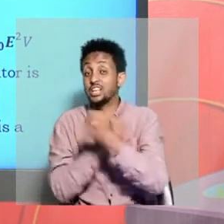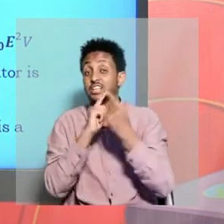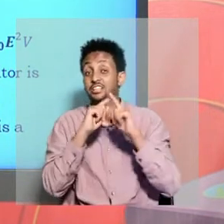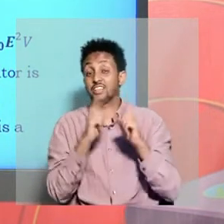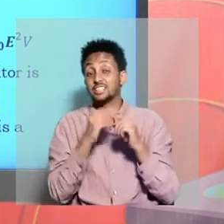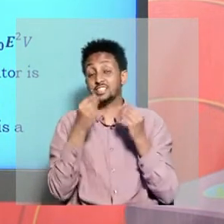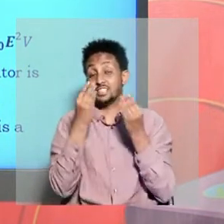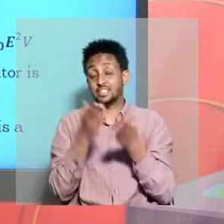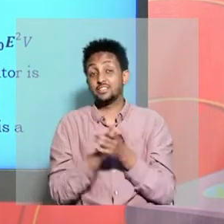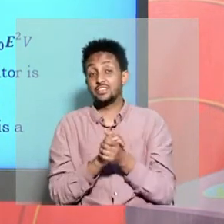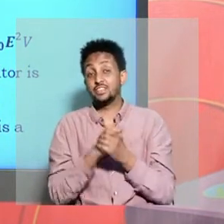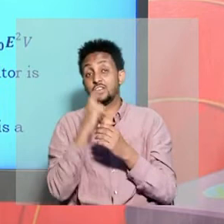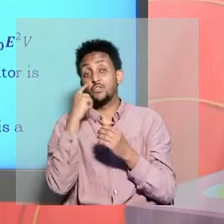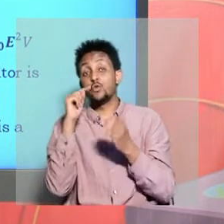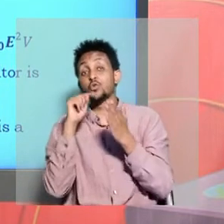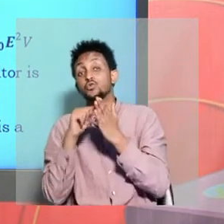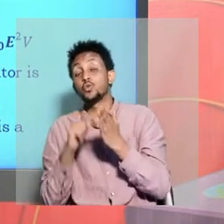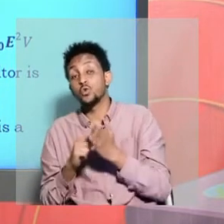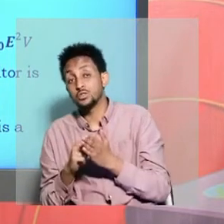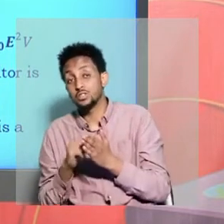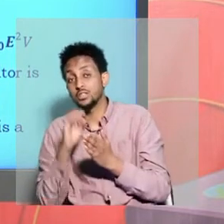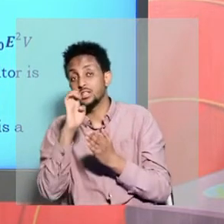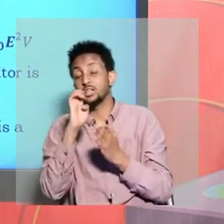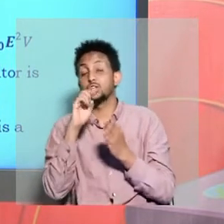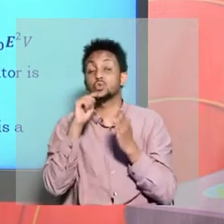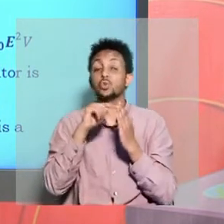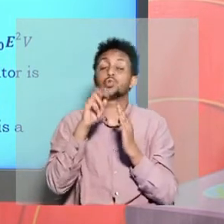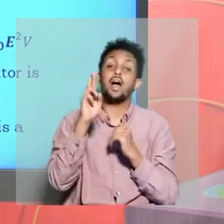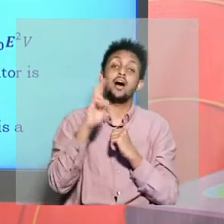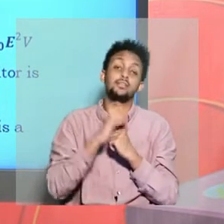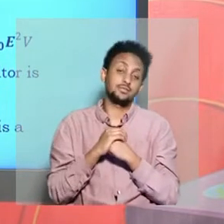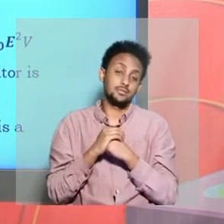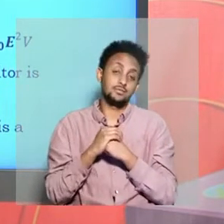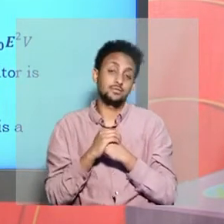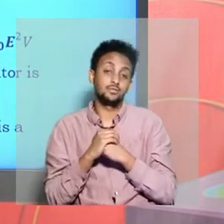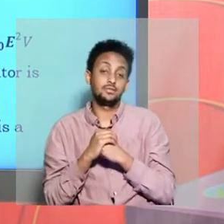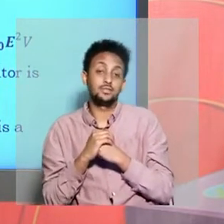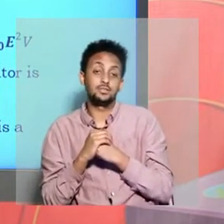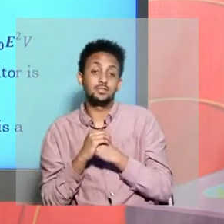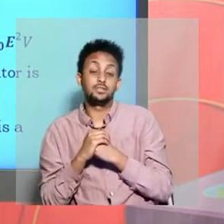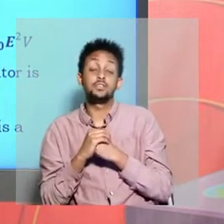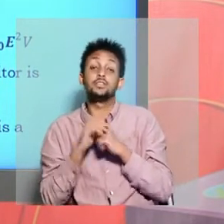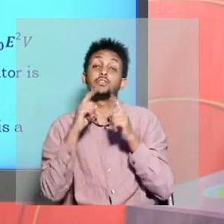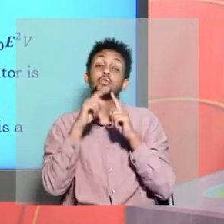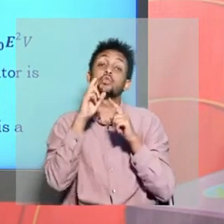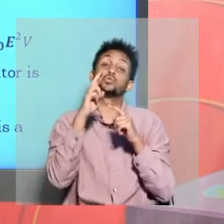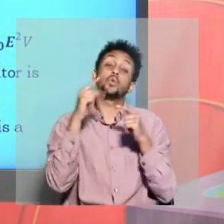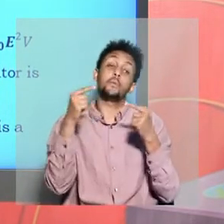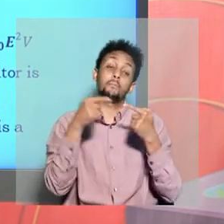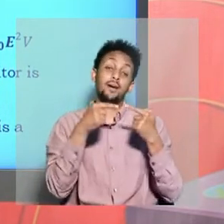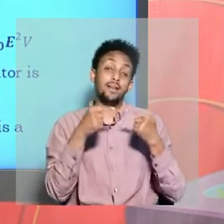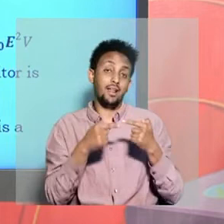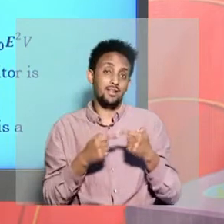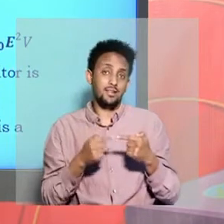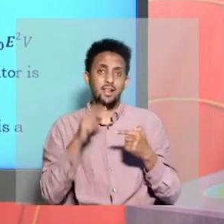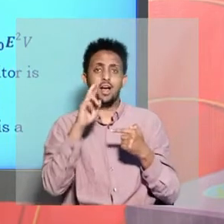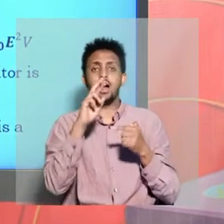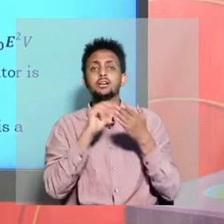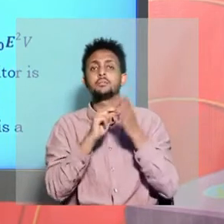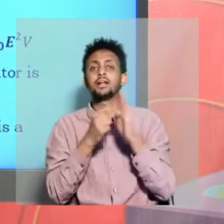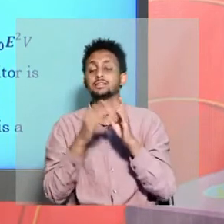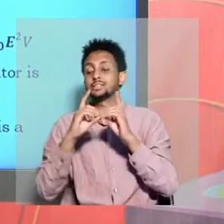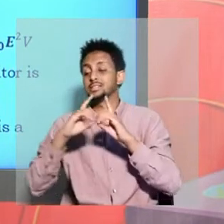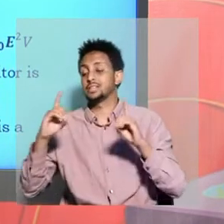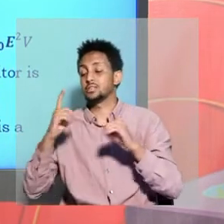be given as the dot product of E dot R for point charges, but for two parallel plates, R means the